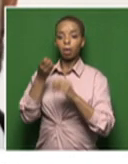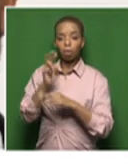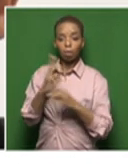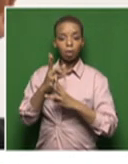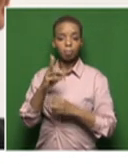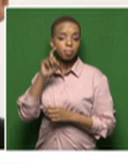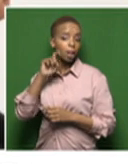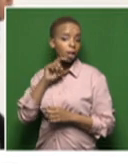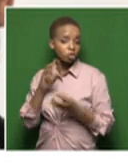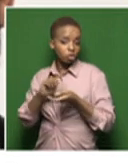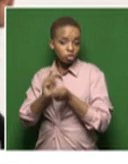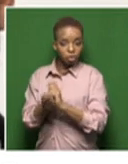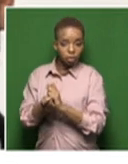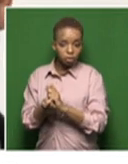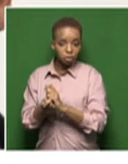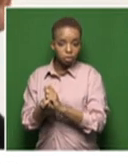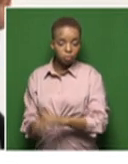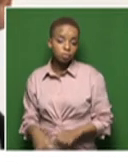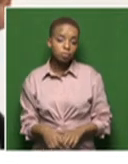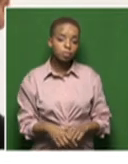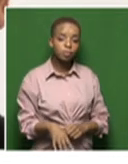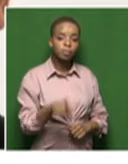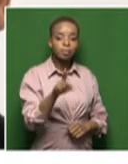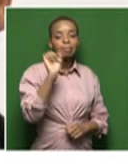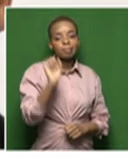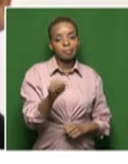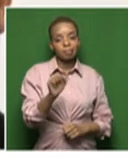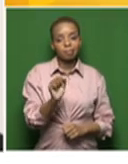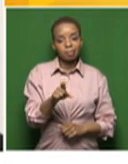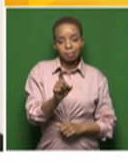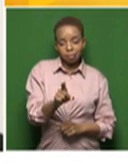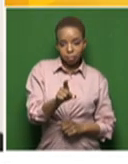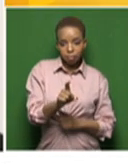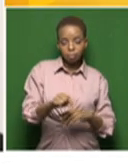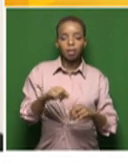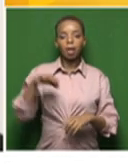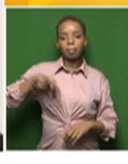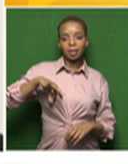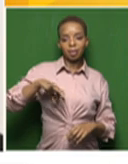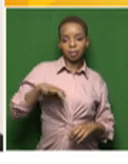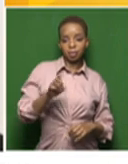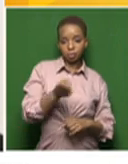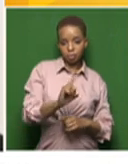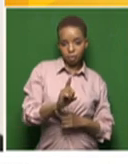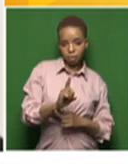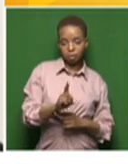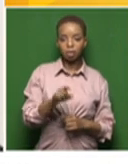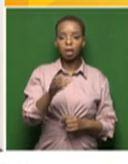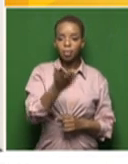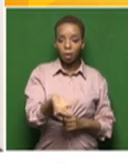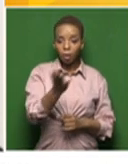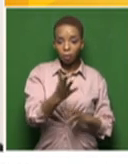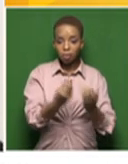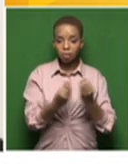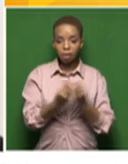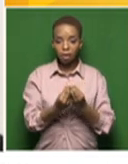Yeah, well, that's actually the benefits of using AI instead of algorithms that don't take that into account.